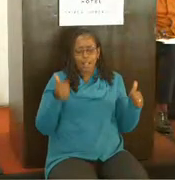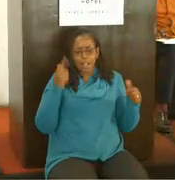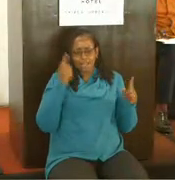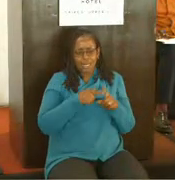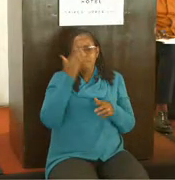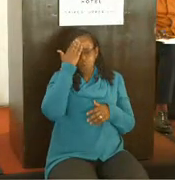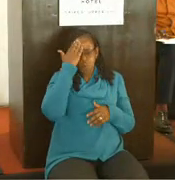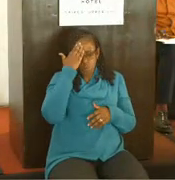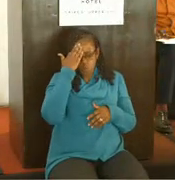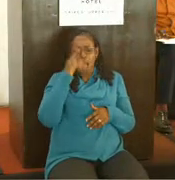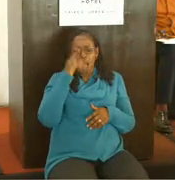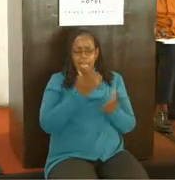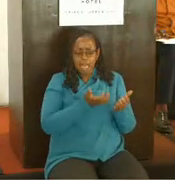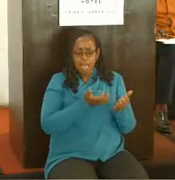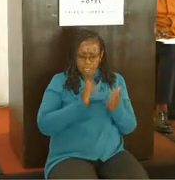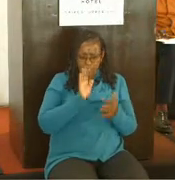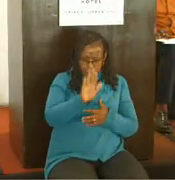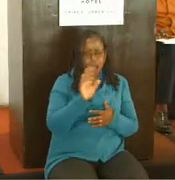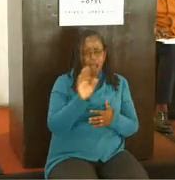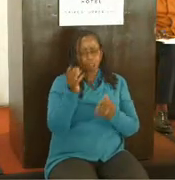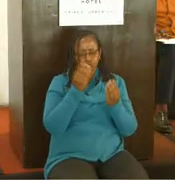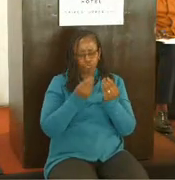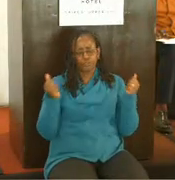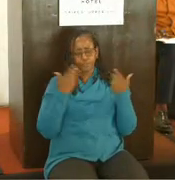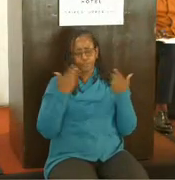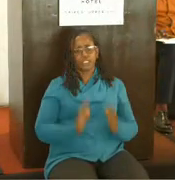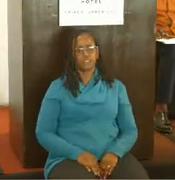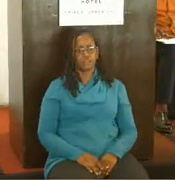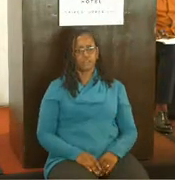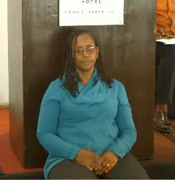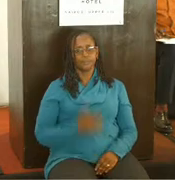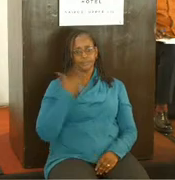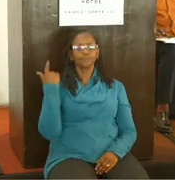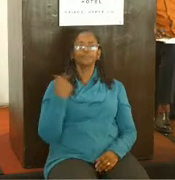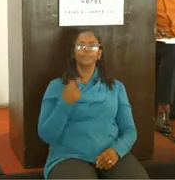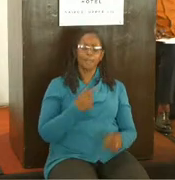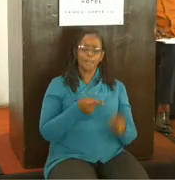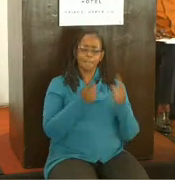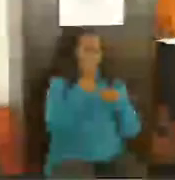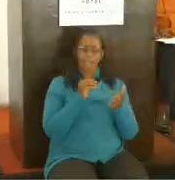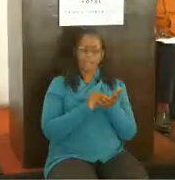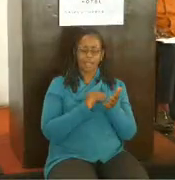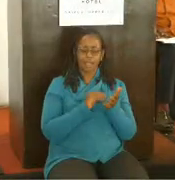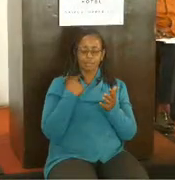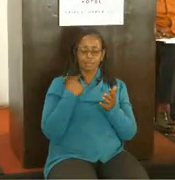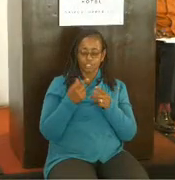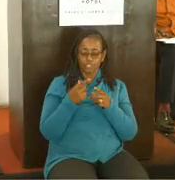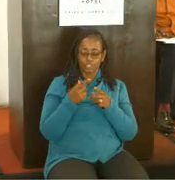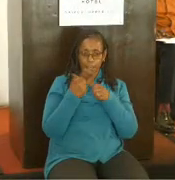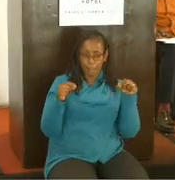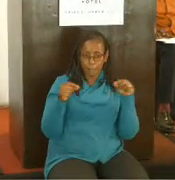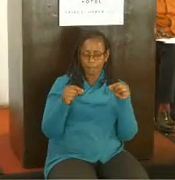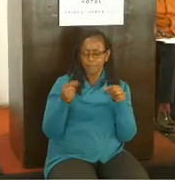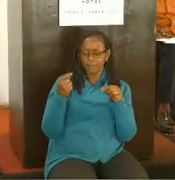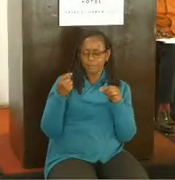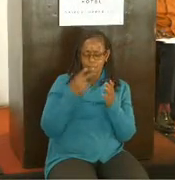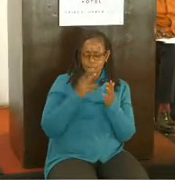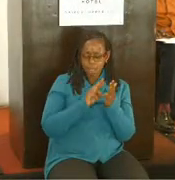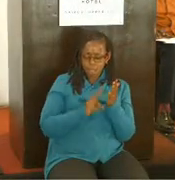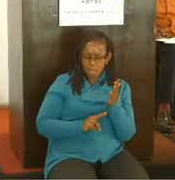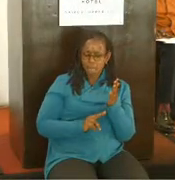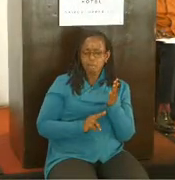that their needs are taken over let me go back to Japan very quickly as I finished yesterday I was reading an article where Japanese